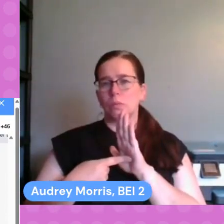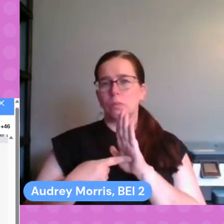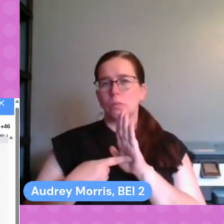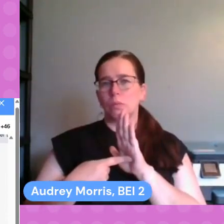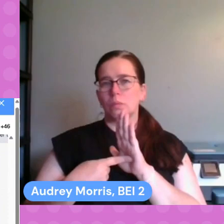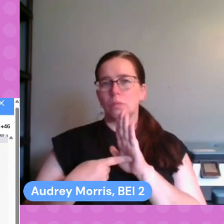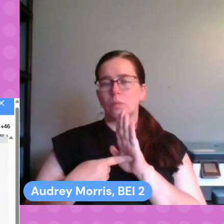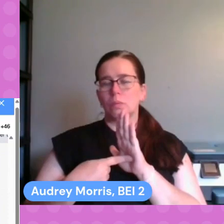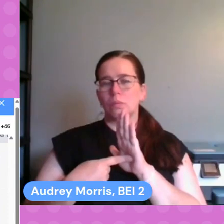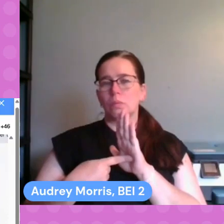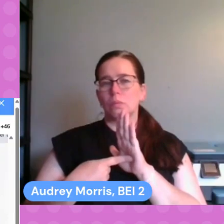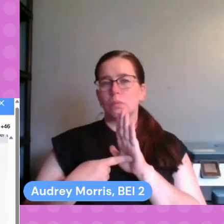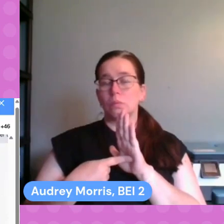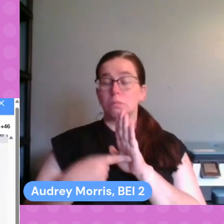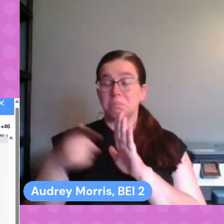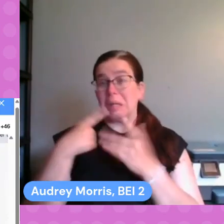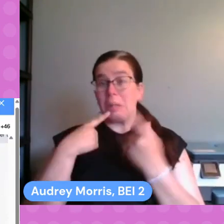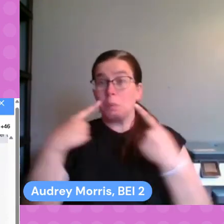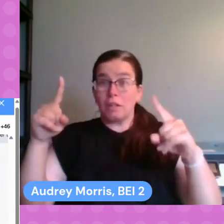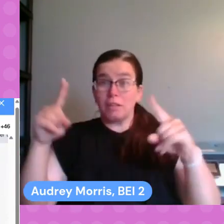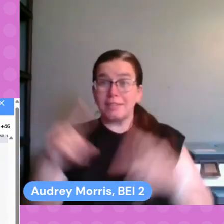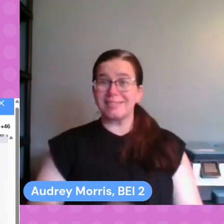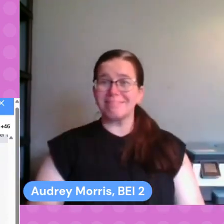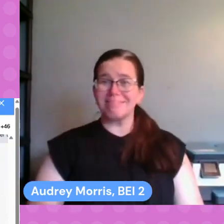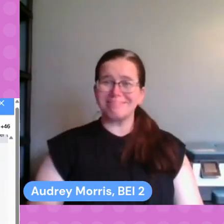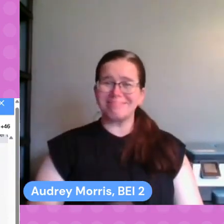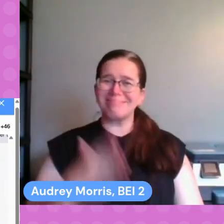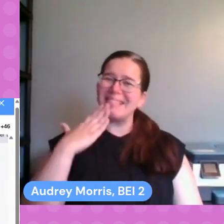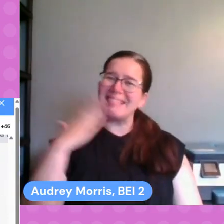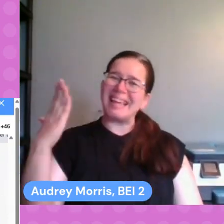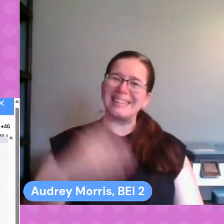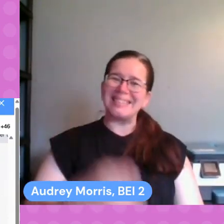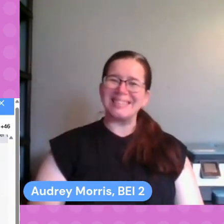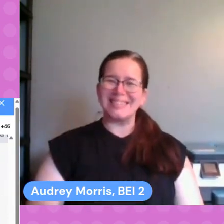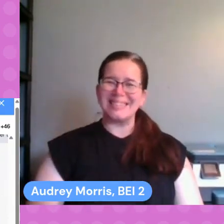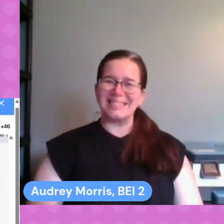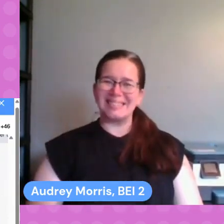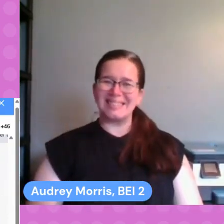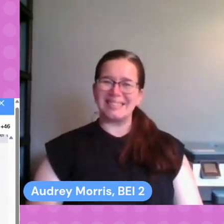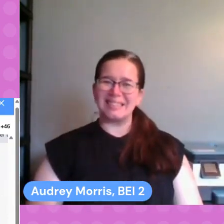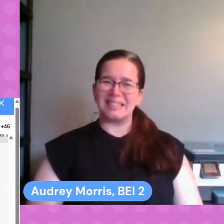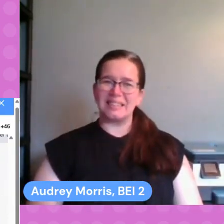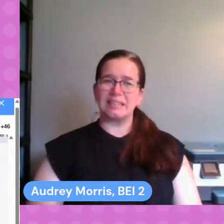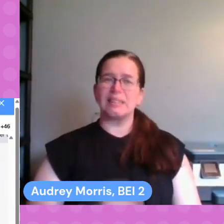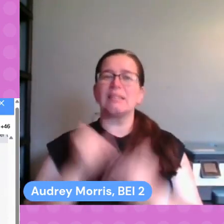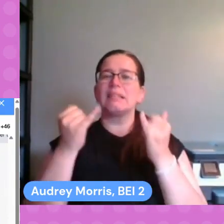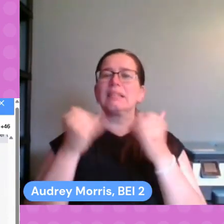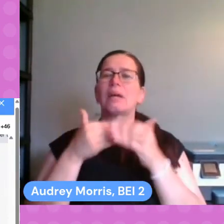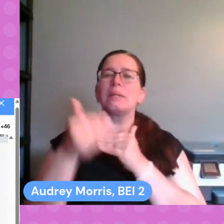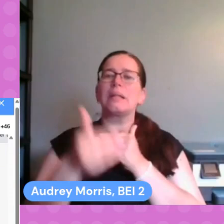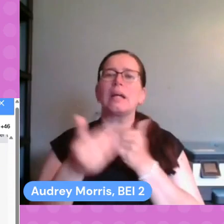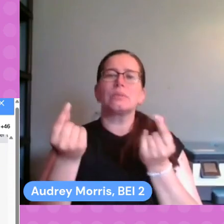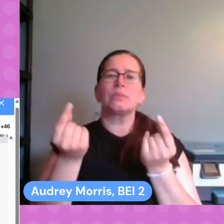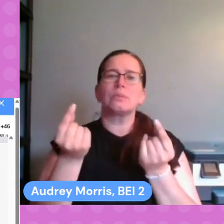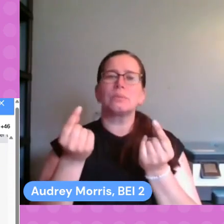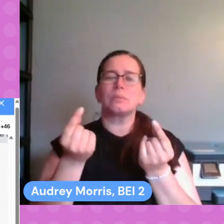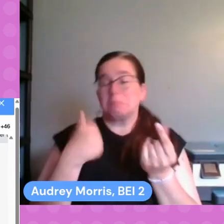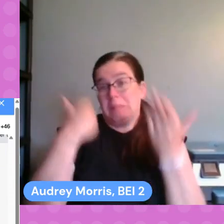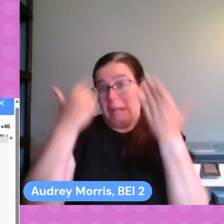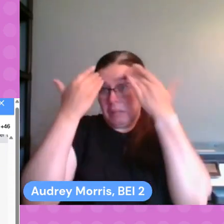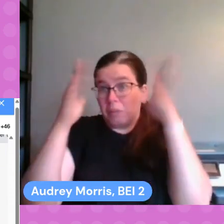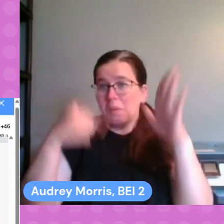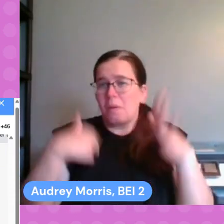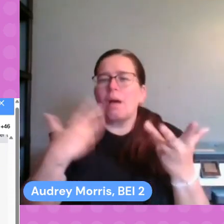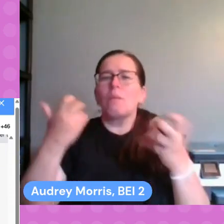just it works. Thanks. And now what's next, right? Now I don't even know. I want some